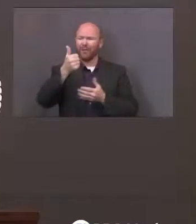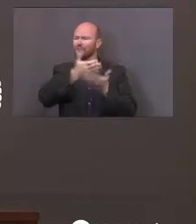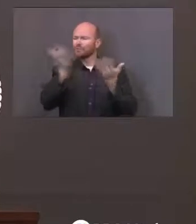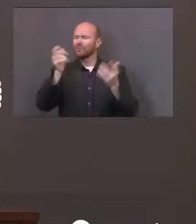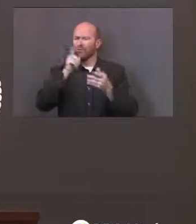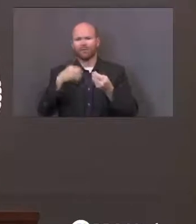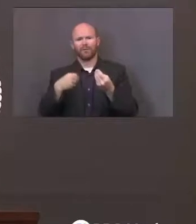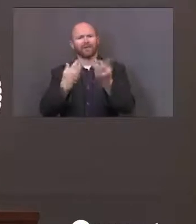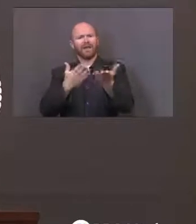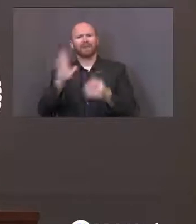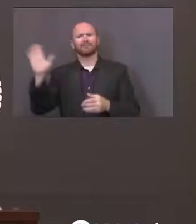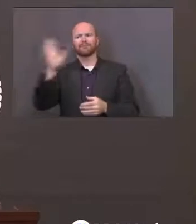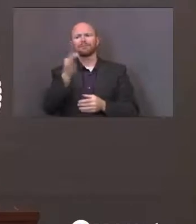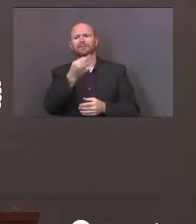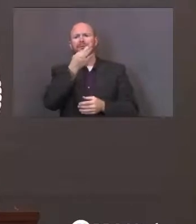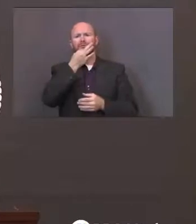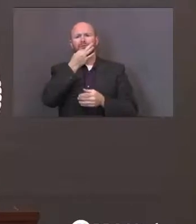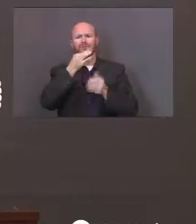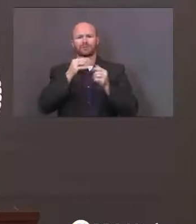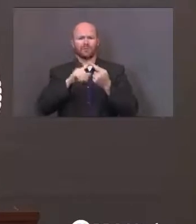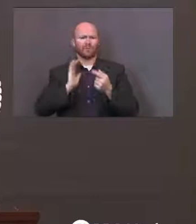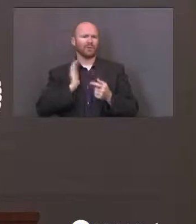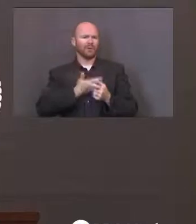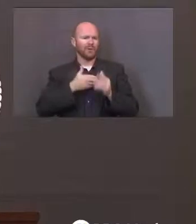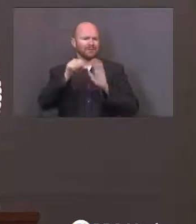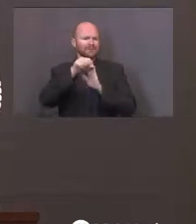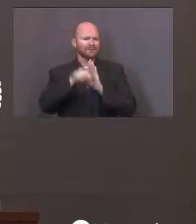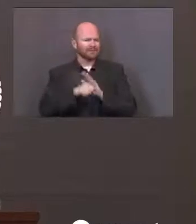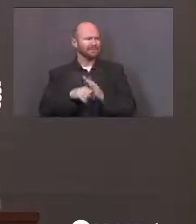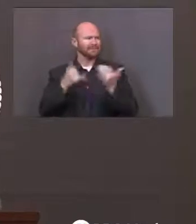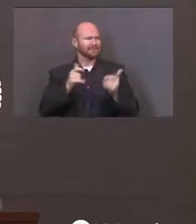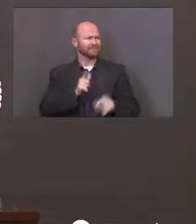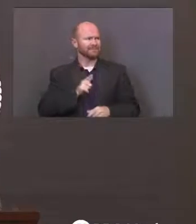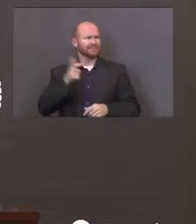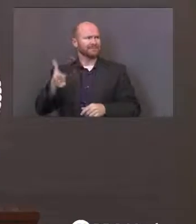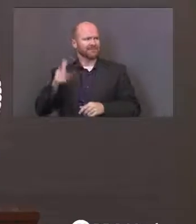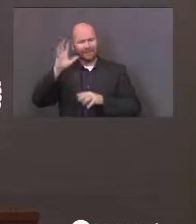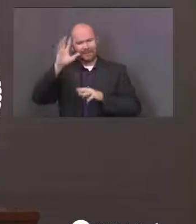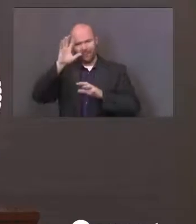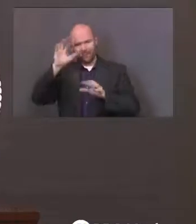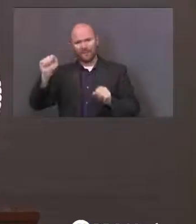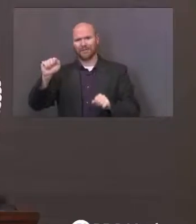their expertise to the state. Thank you. President Adams?